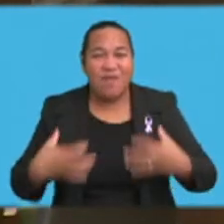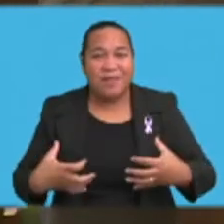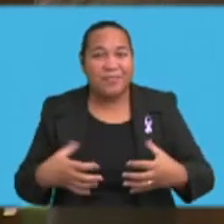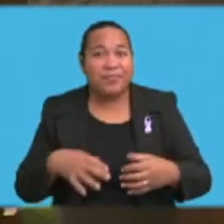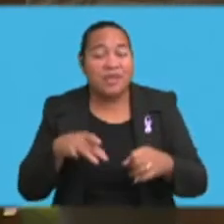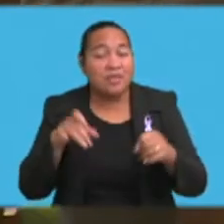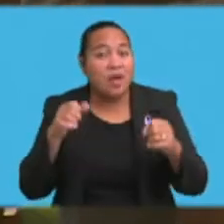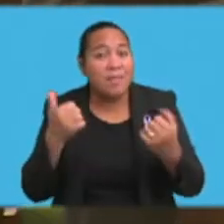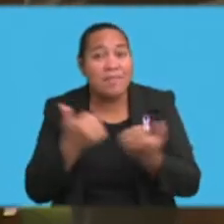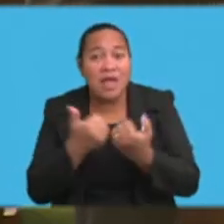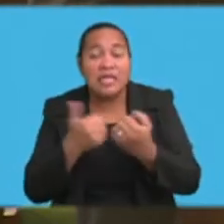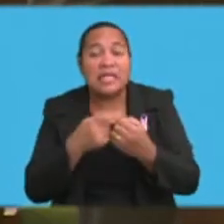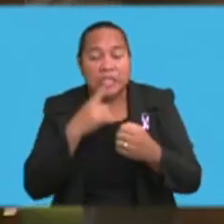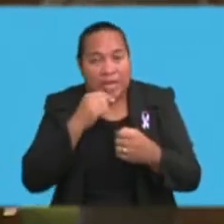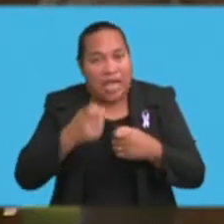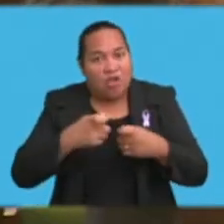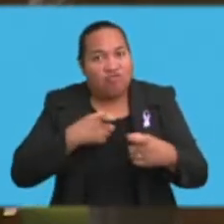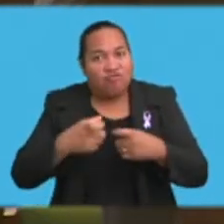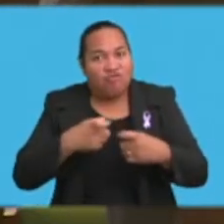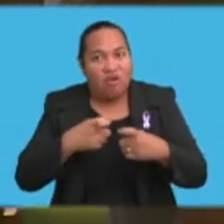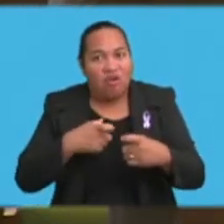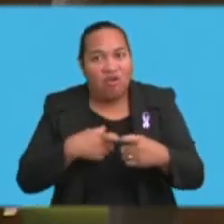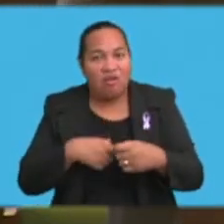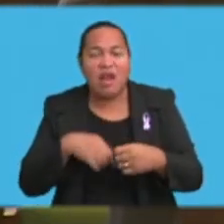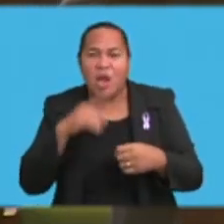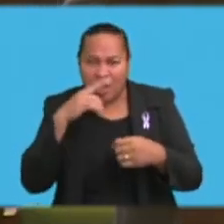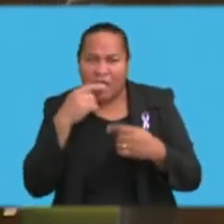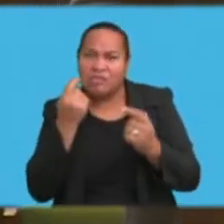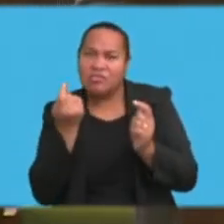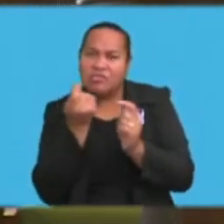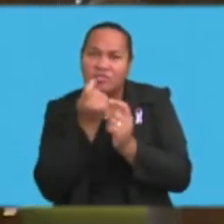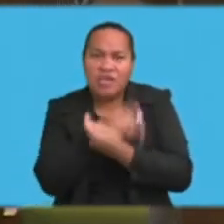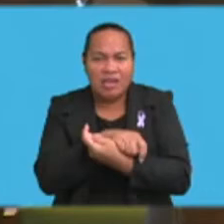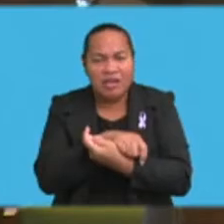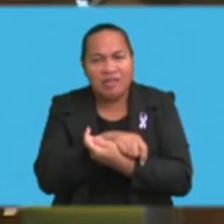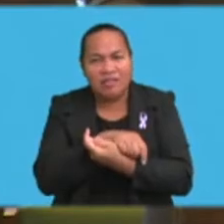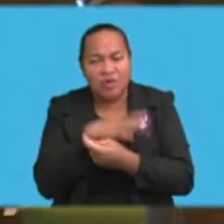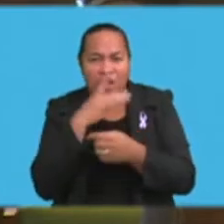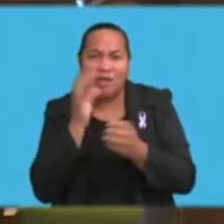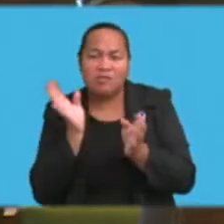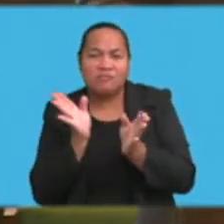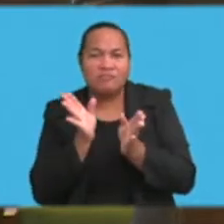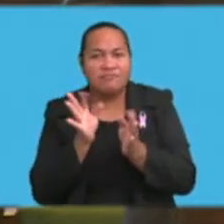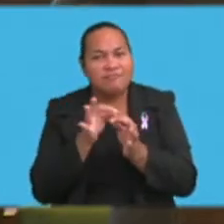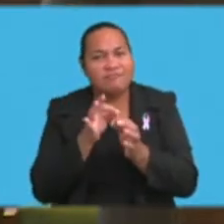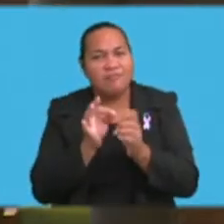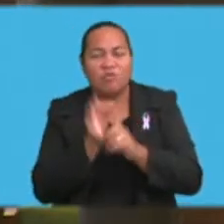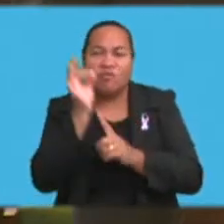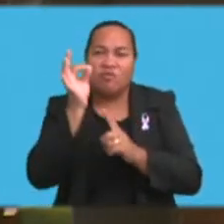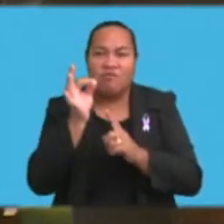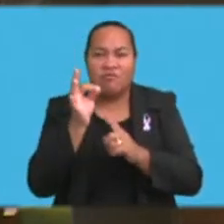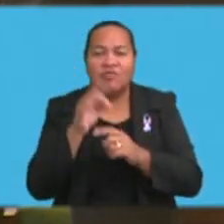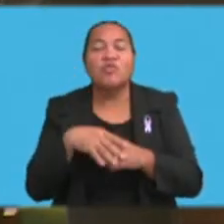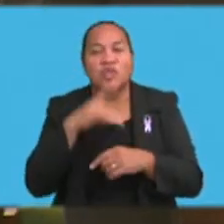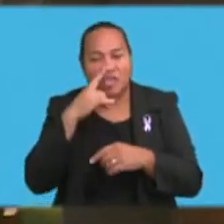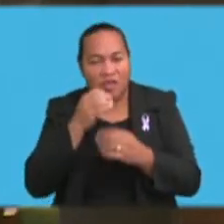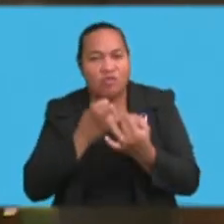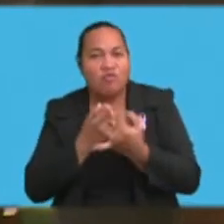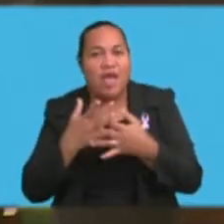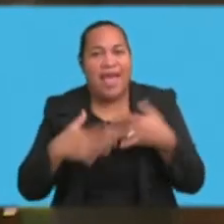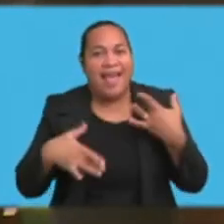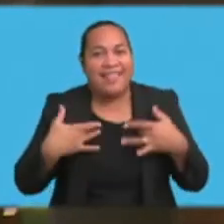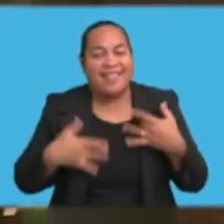things that is in our control. They are reversible. A lot of the causes are reversible, things that we can do something about. They can be reversed through healthy